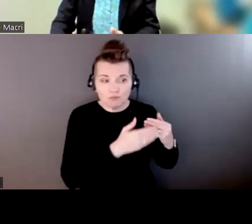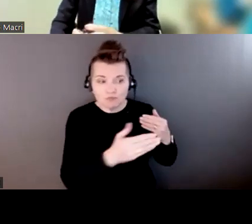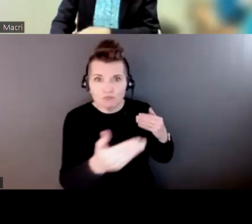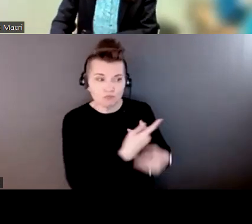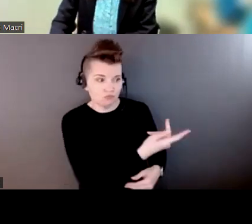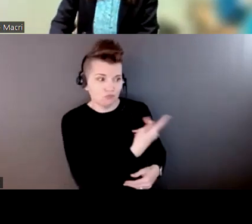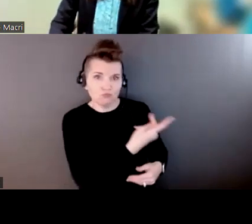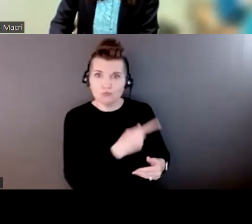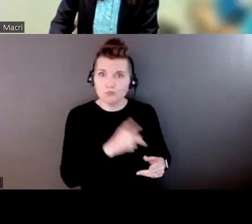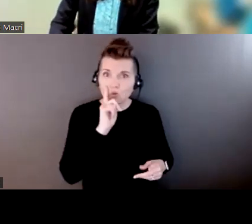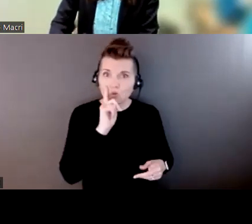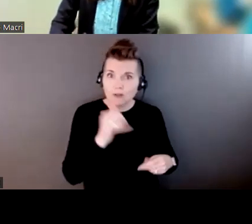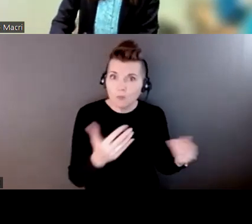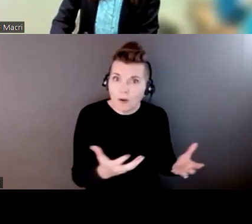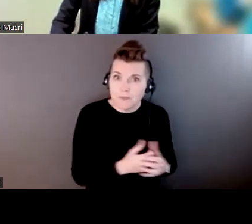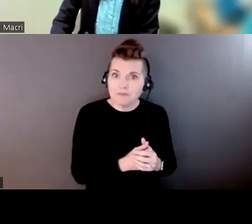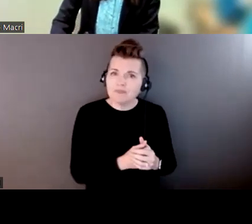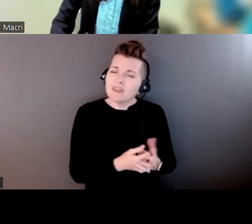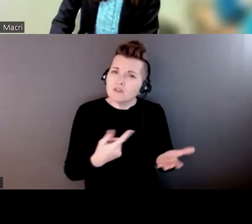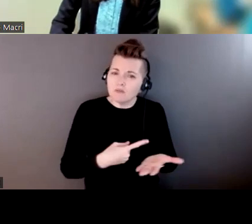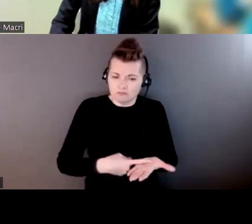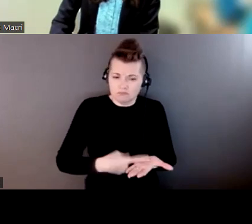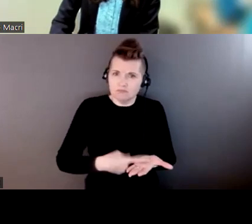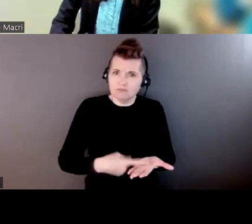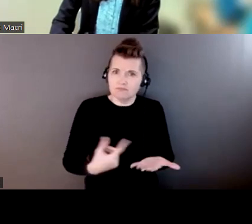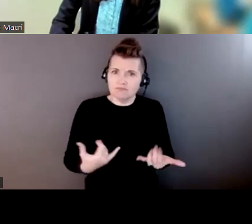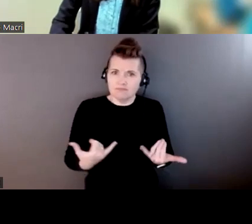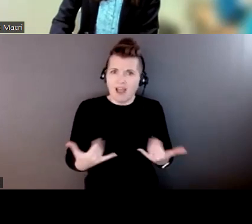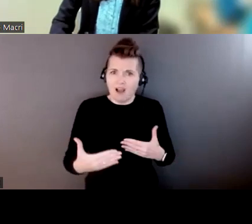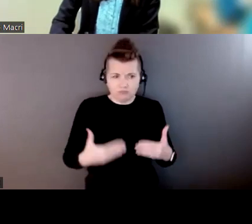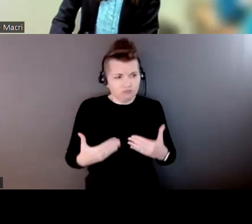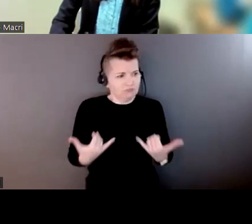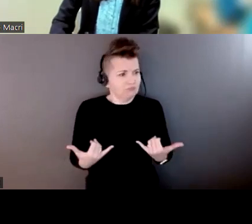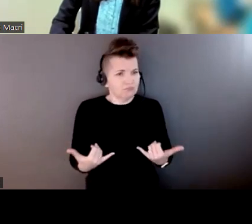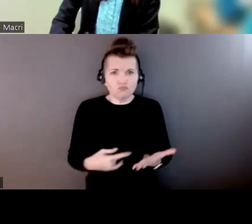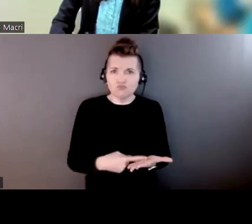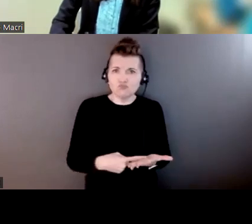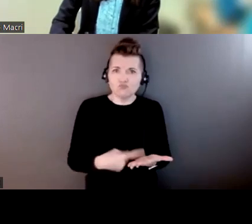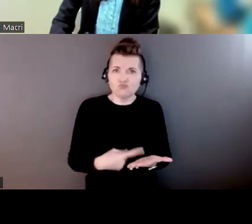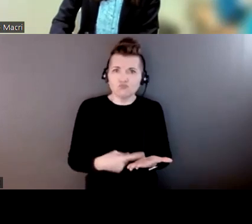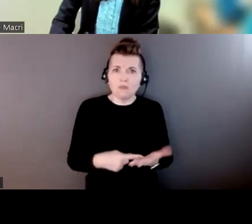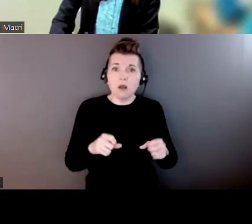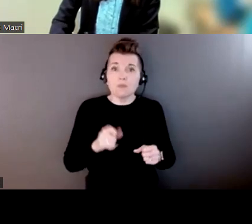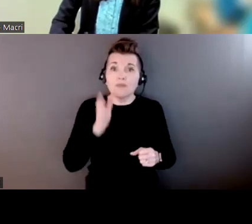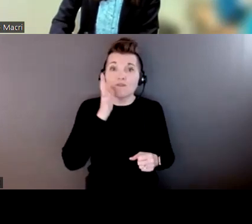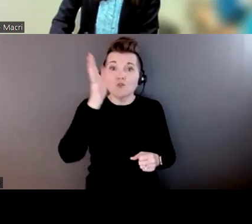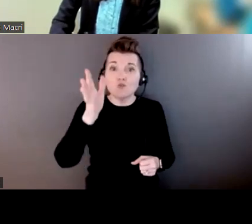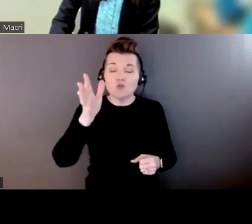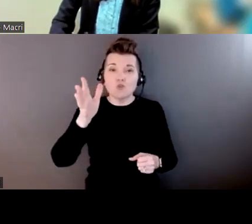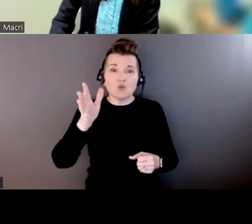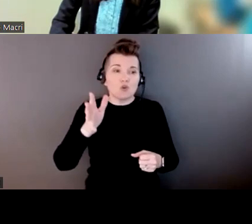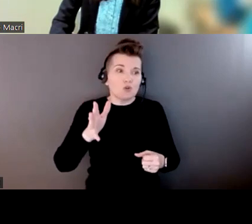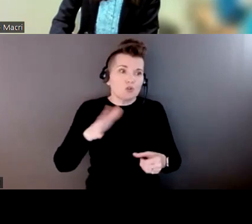start some of those conversations early as a means to potentially alleviate some of those stressors and opportunities